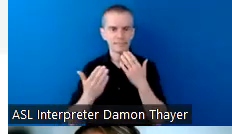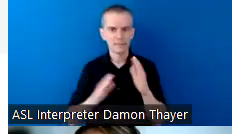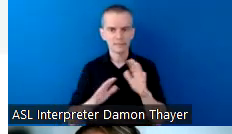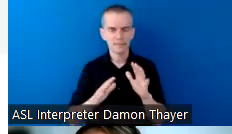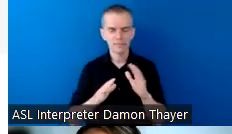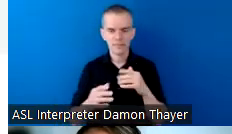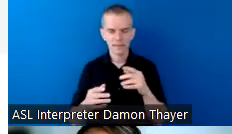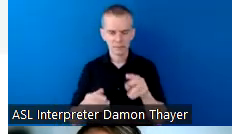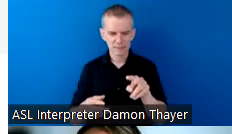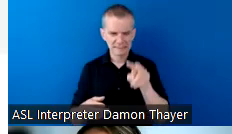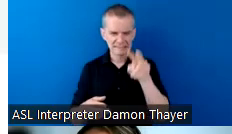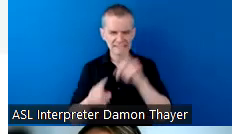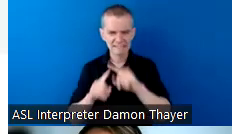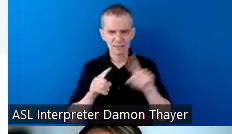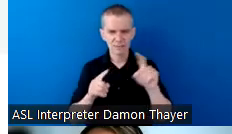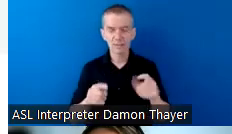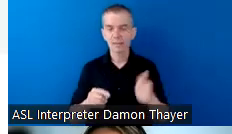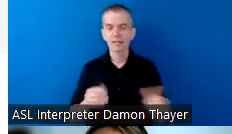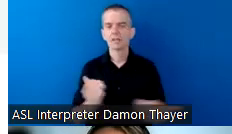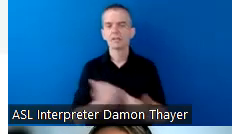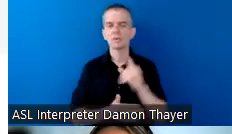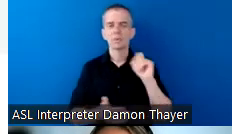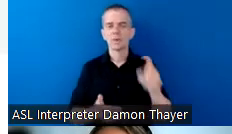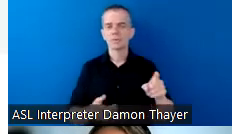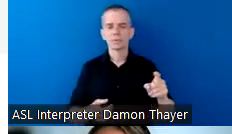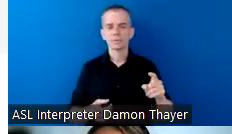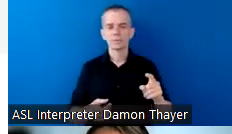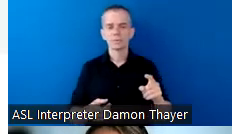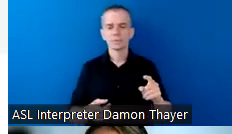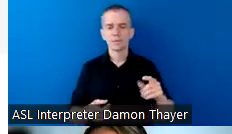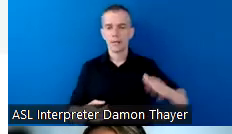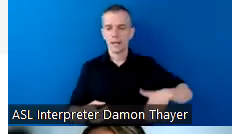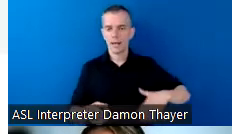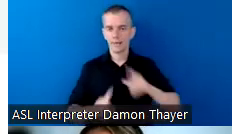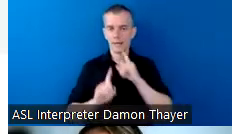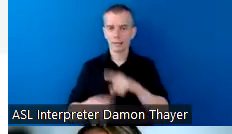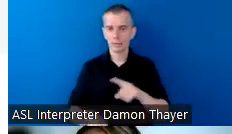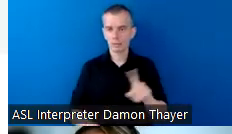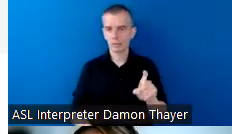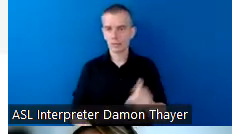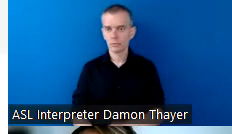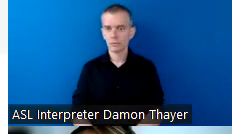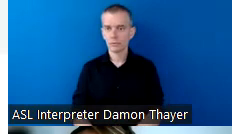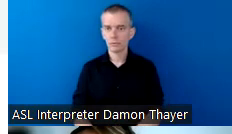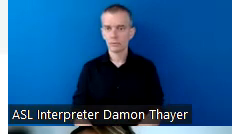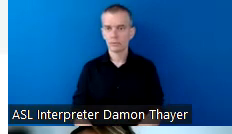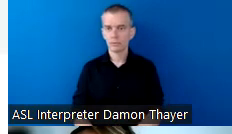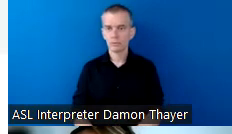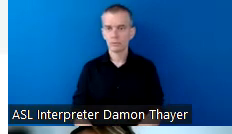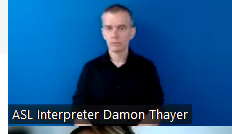the questions box. Are there any other new questions that haven't been answered in the chat box yet that we would like to get